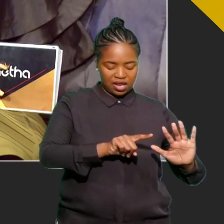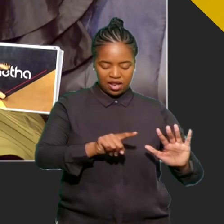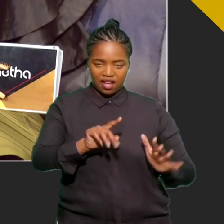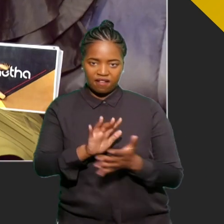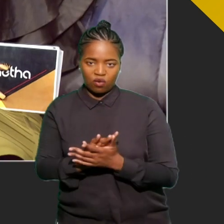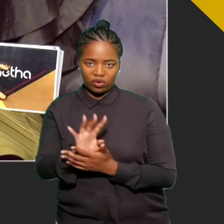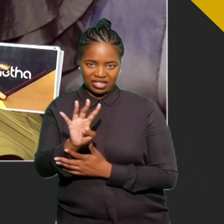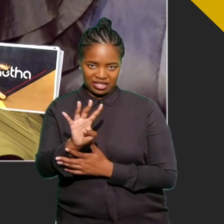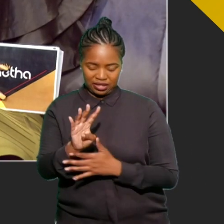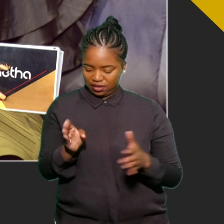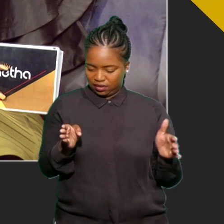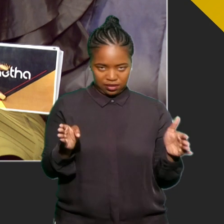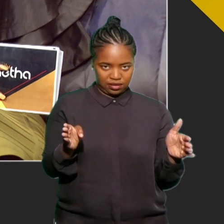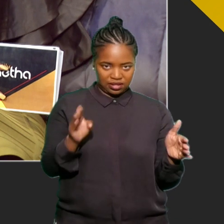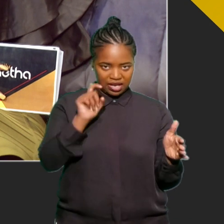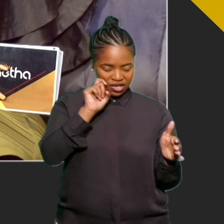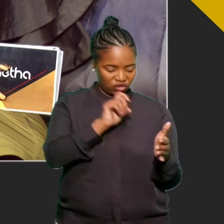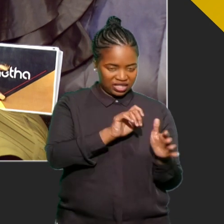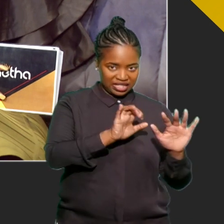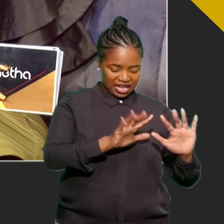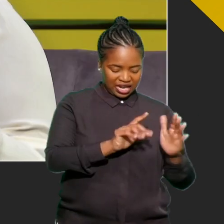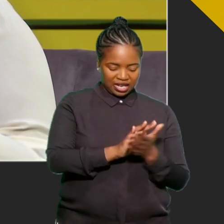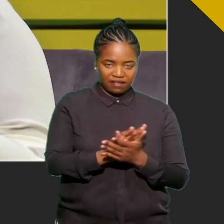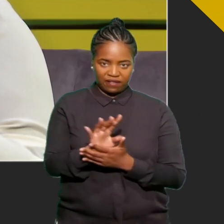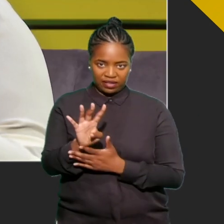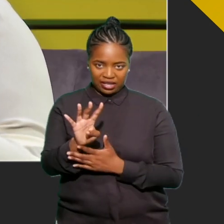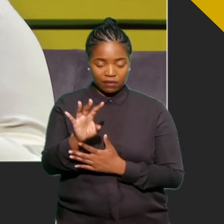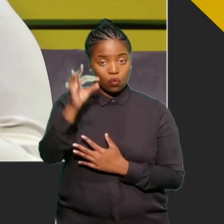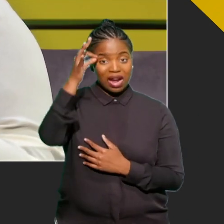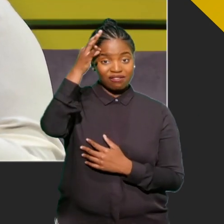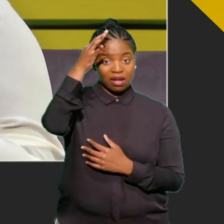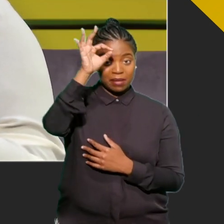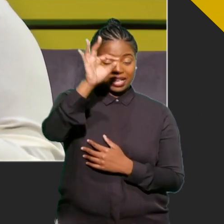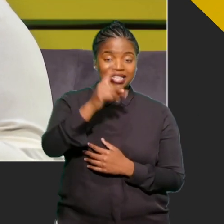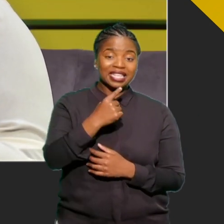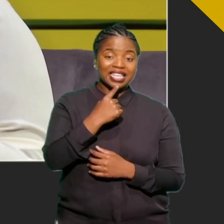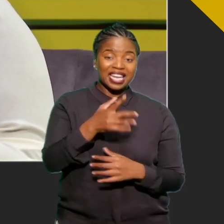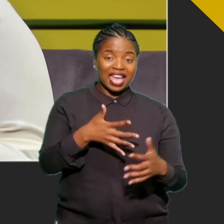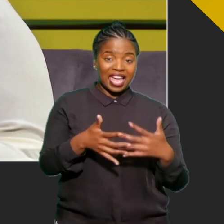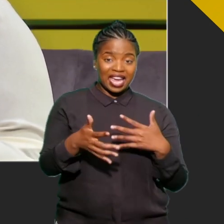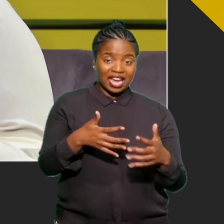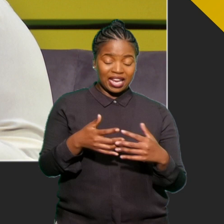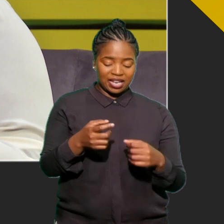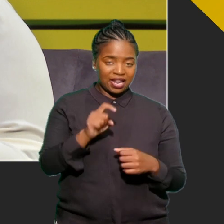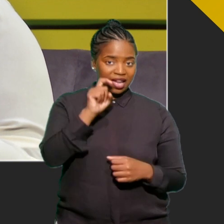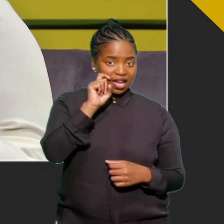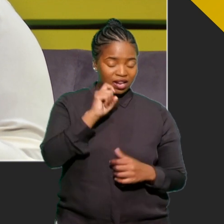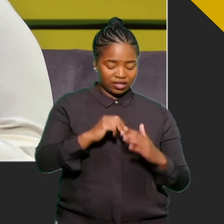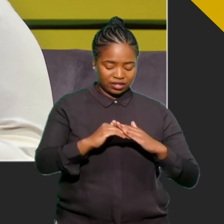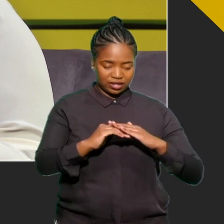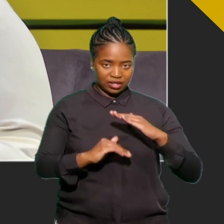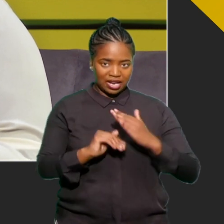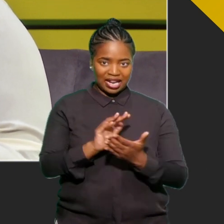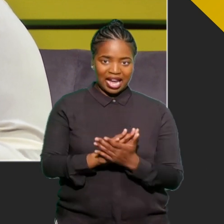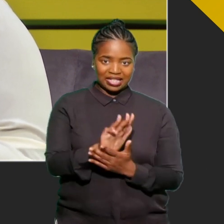okay. So government has actually put in a protocol, I was being told, that so anyone under the age of 19, they're considered